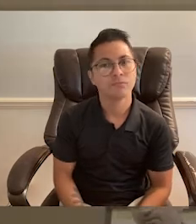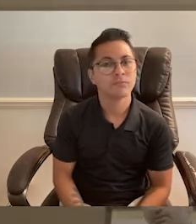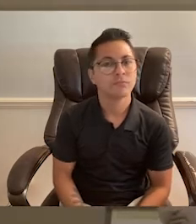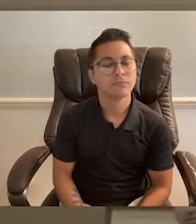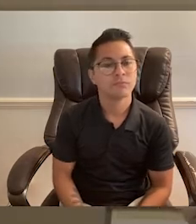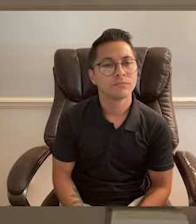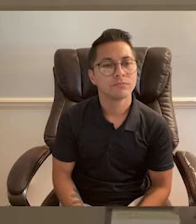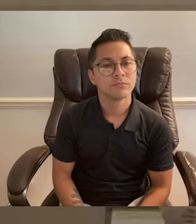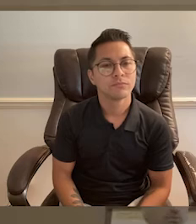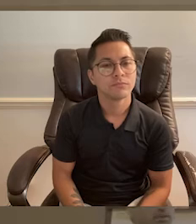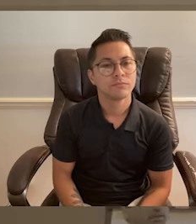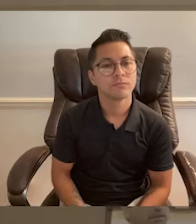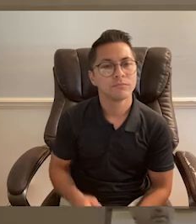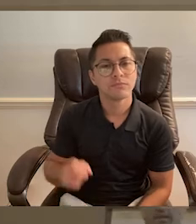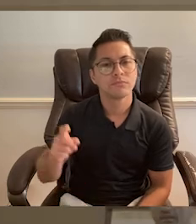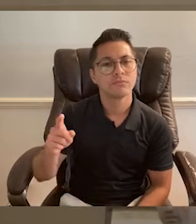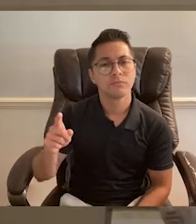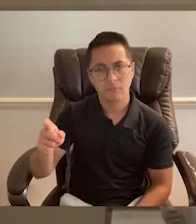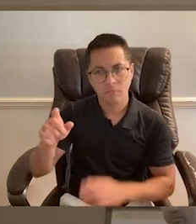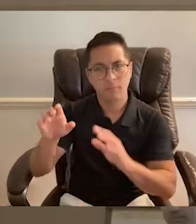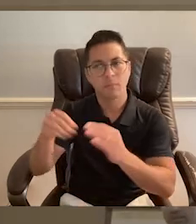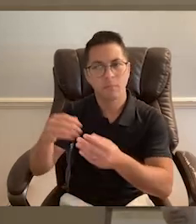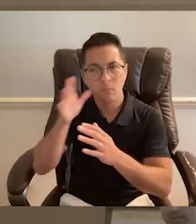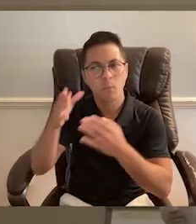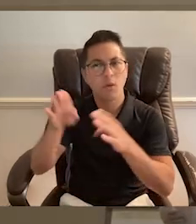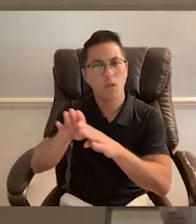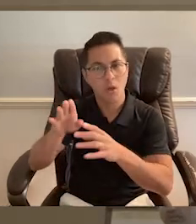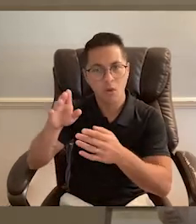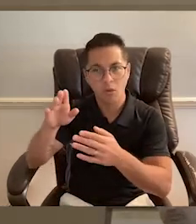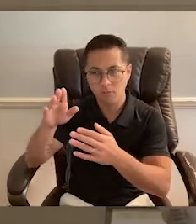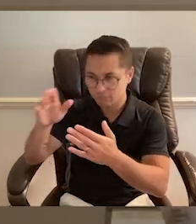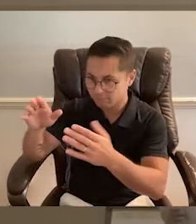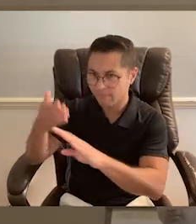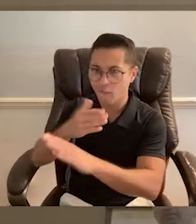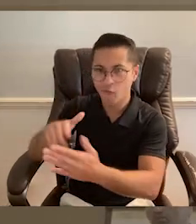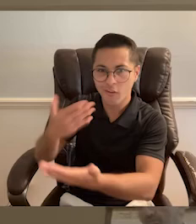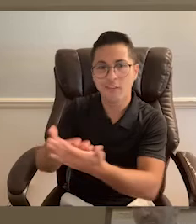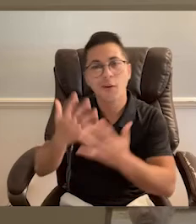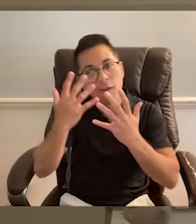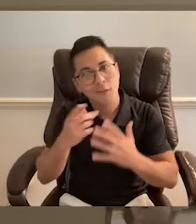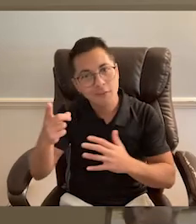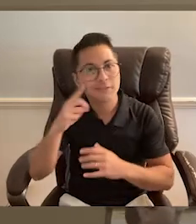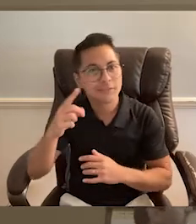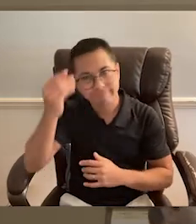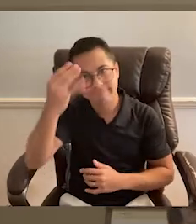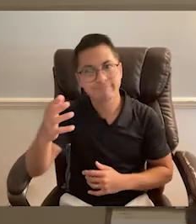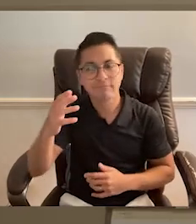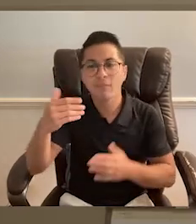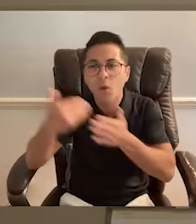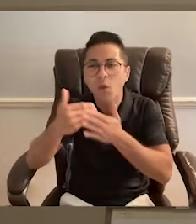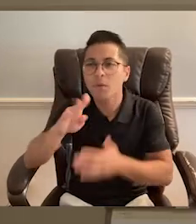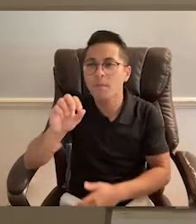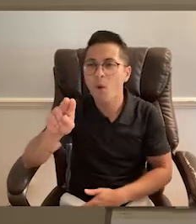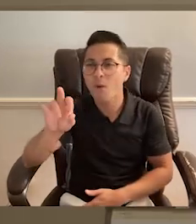a relative that's sitting at home. And they're willing to help, but they cannot come to you. They don't have the means to come to you. So what we did